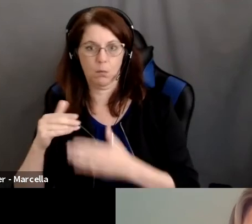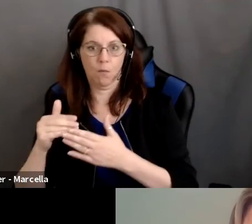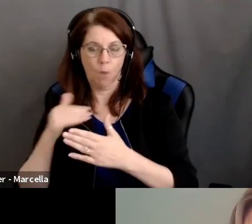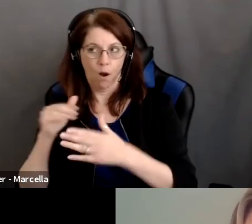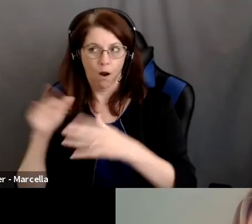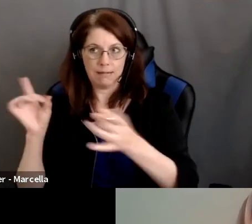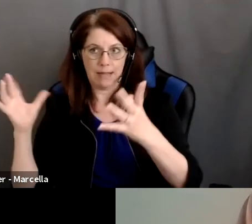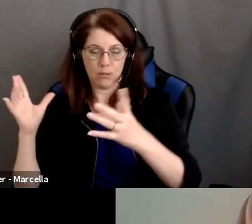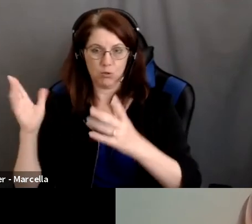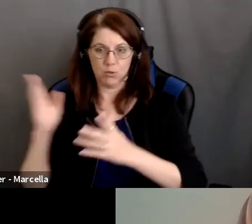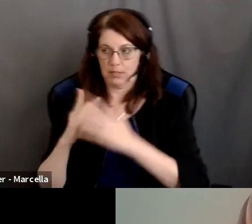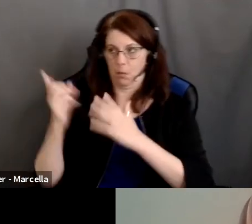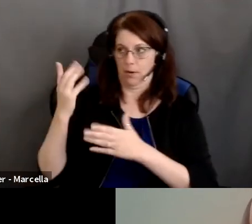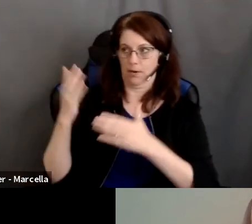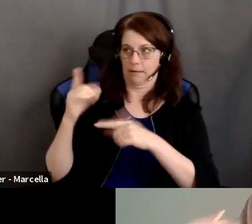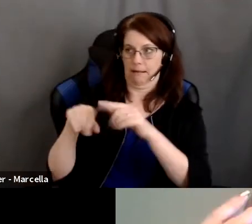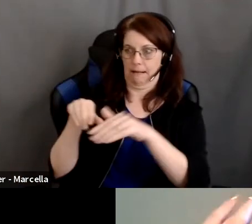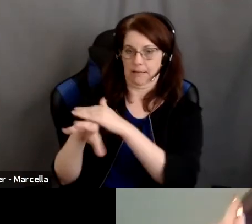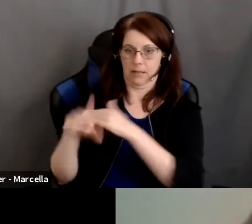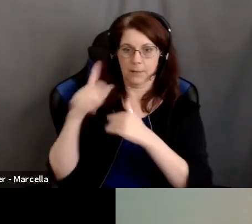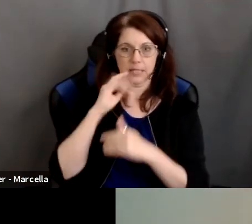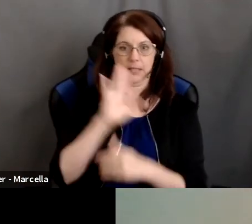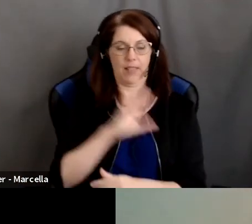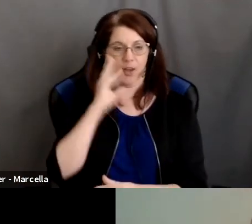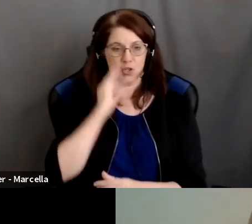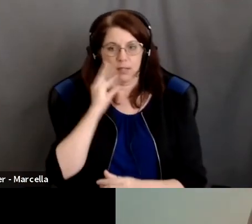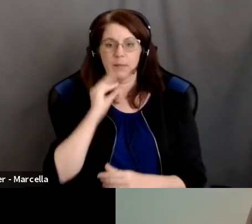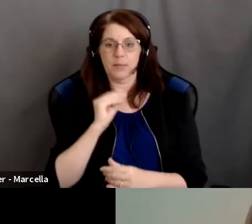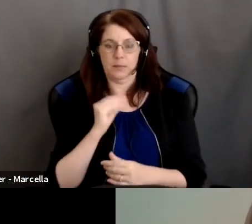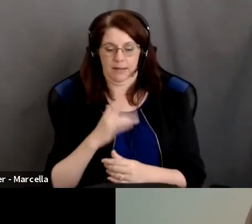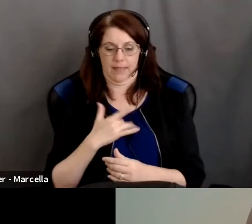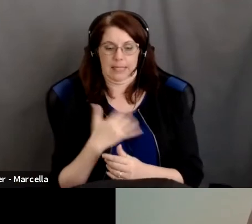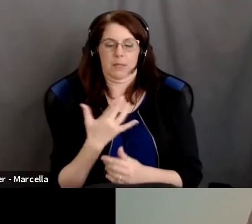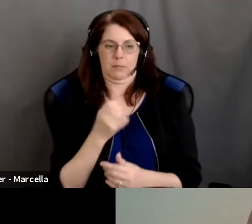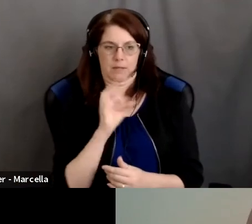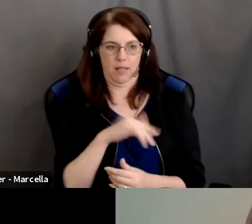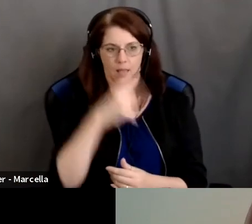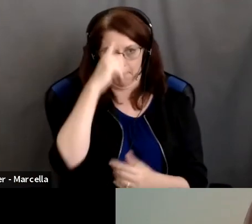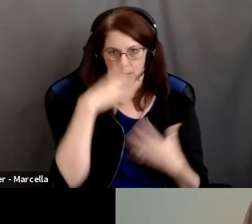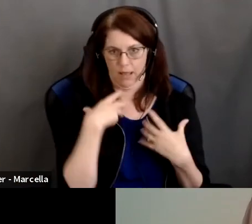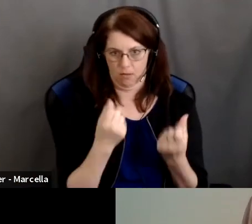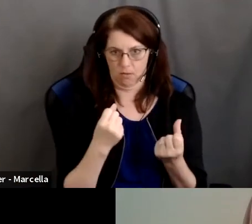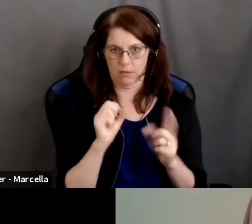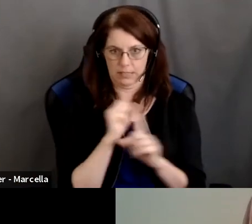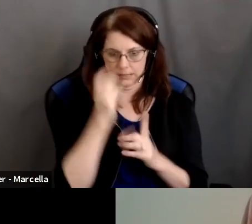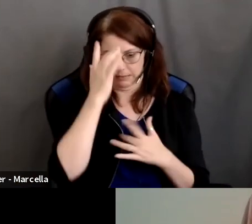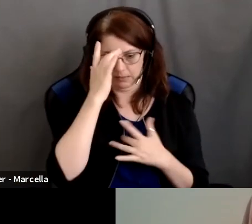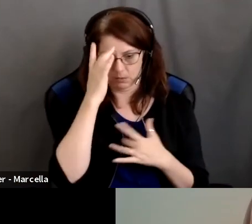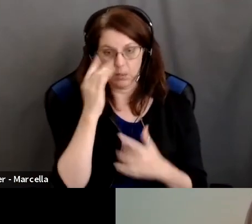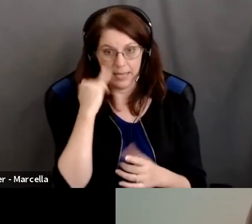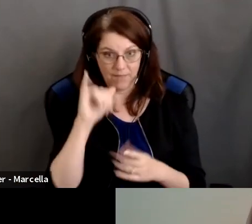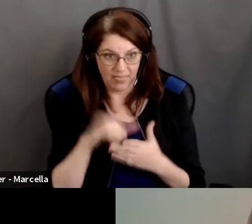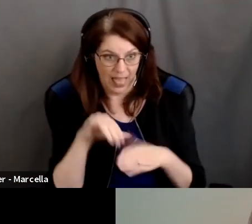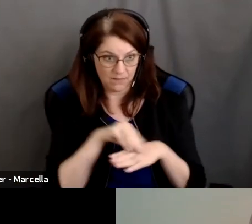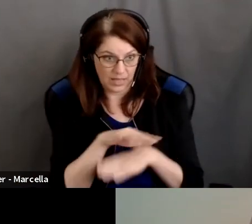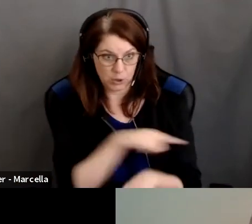accessing services that they may need simply because of the symptoms of those mental illnesses. So, you know, be aware of that. If that's something that affects